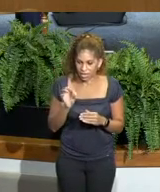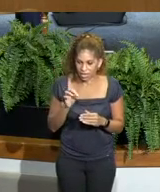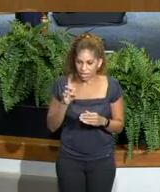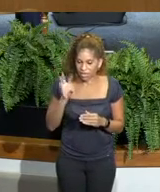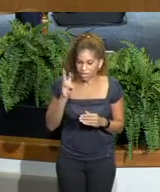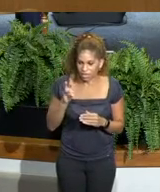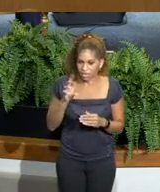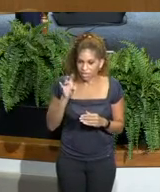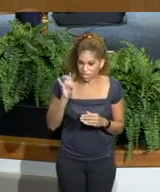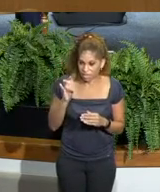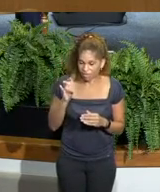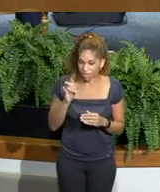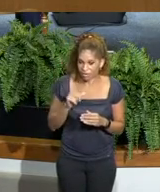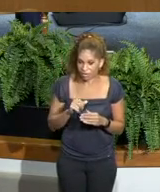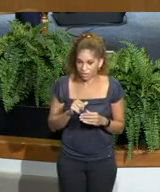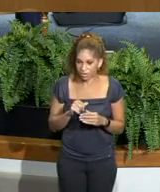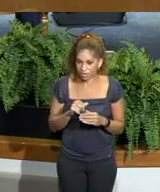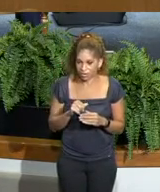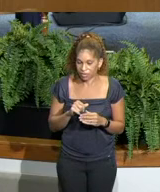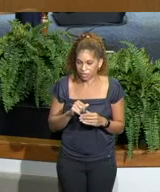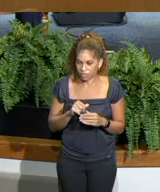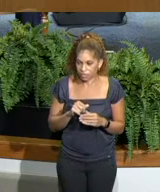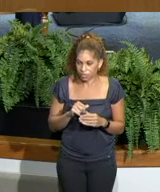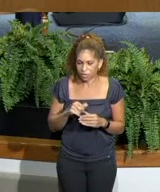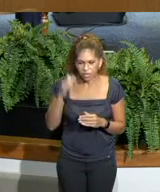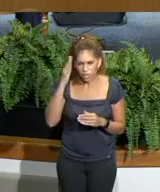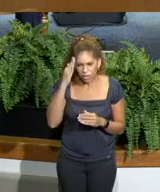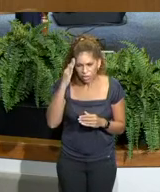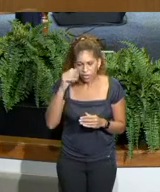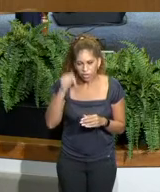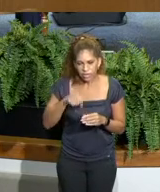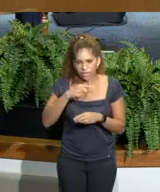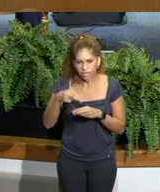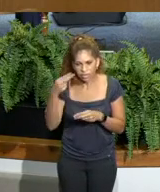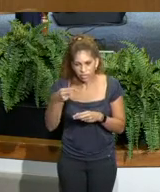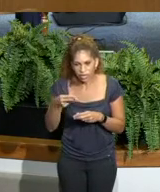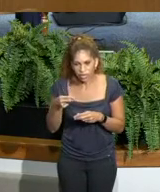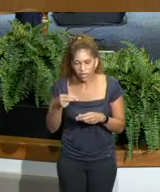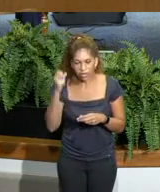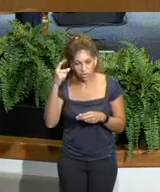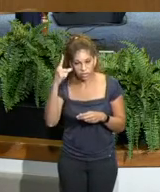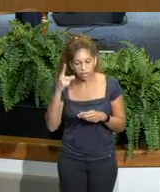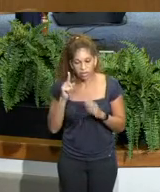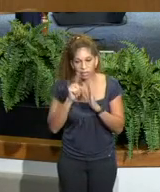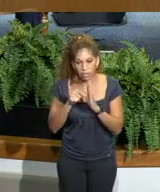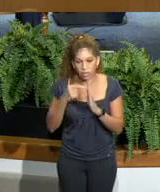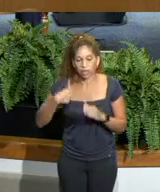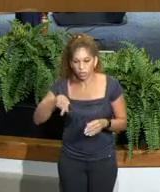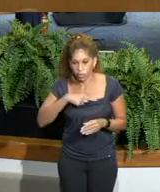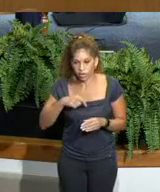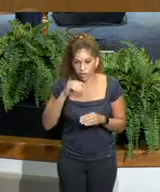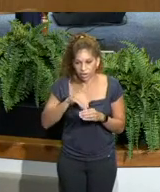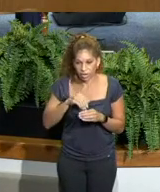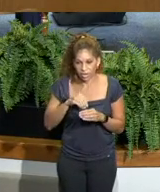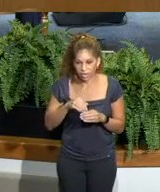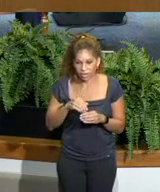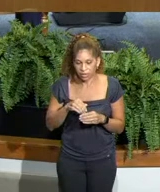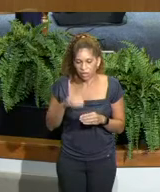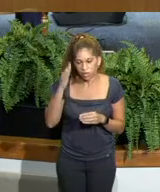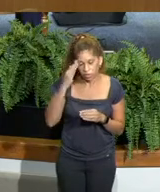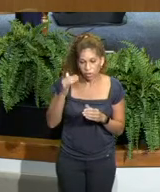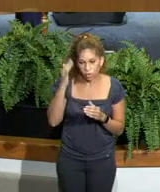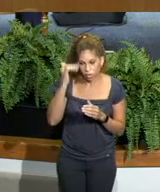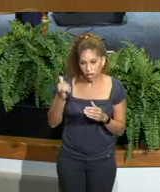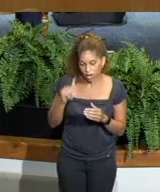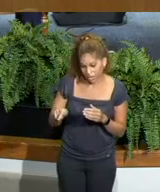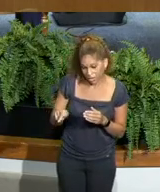Dr. King was killed. You got to know this history to understand the moment we're in. You got to know why this man was in misery 38 years.